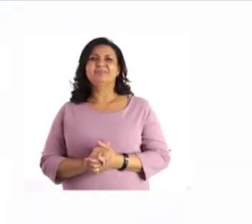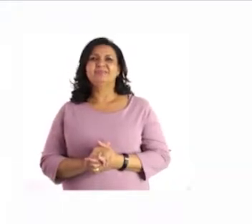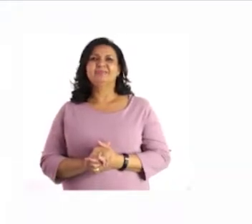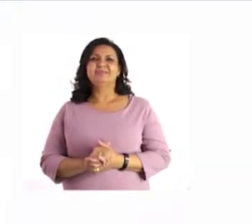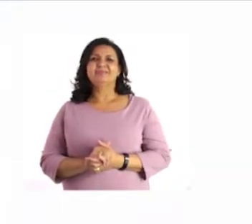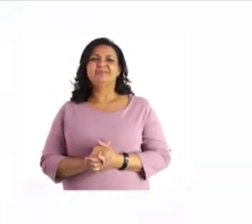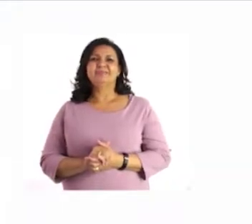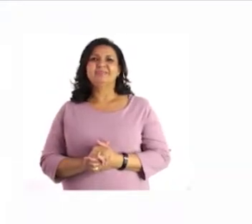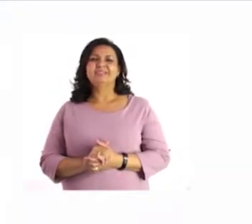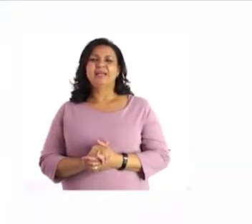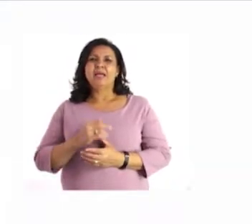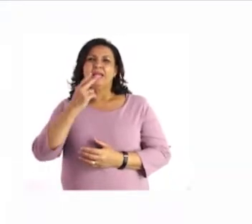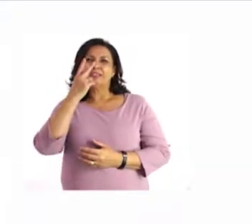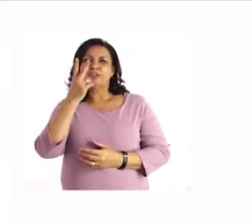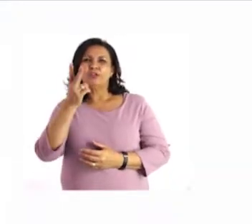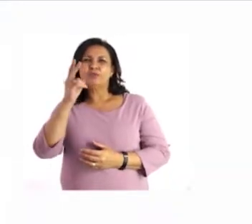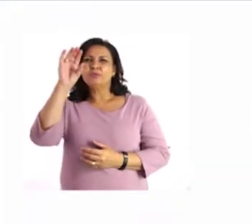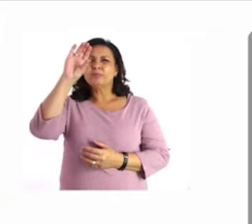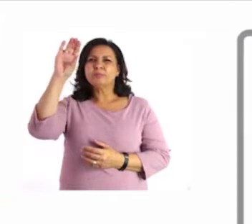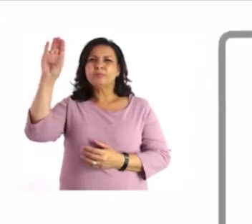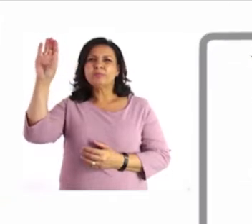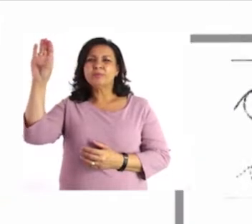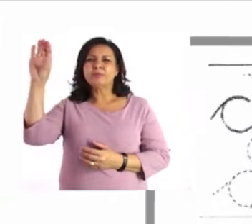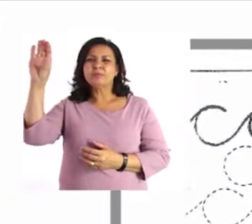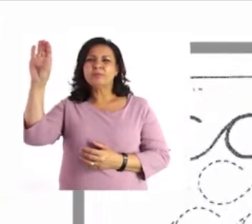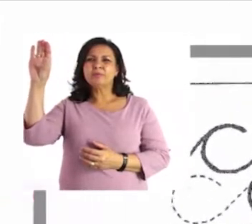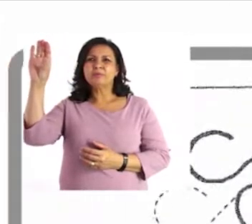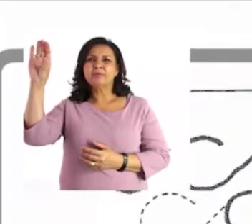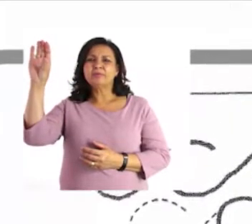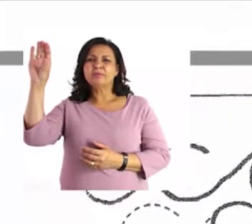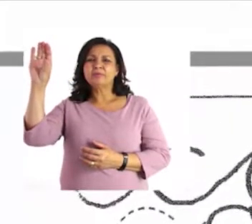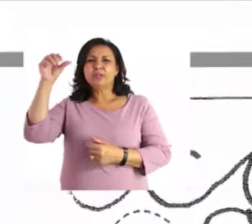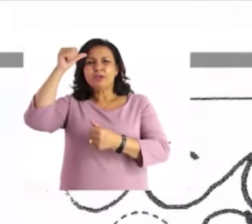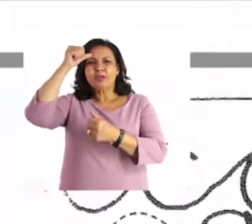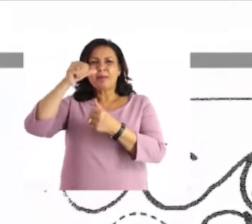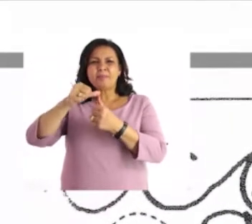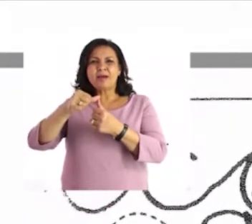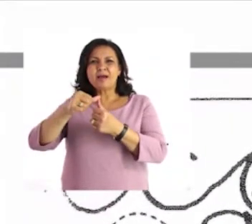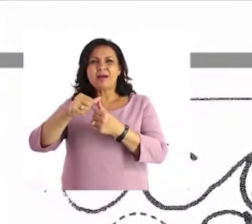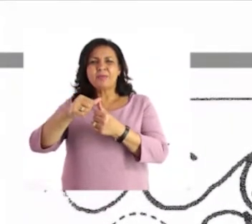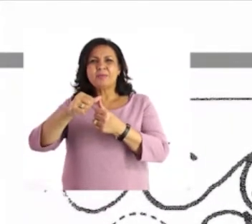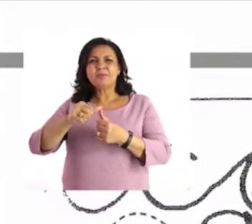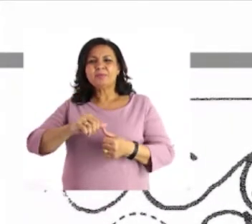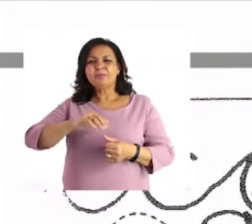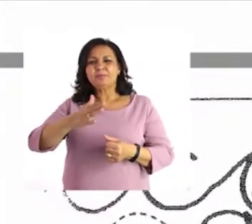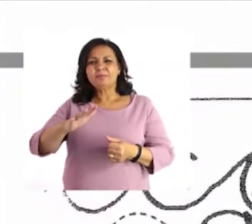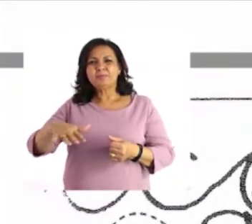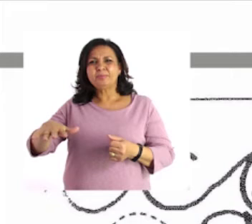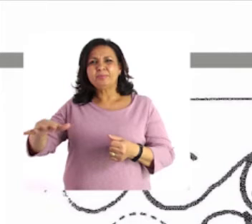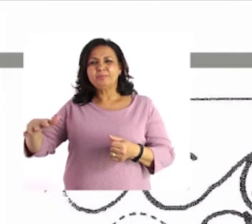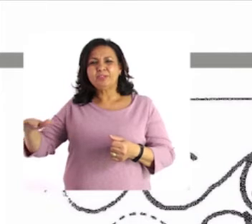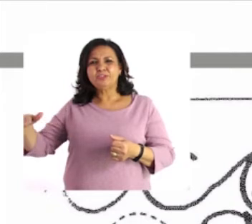Now, let's look at the top of the page. Do you remember when you've been to the beach? How does